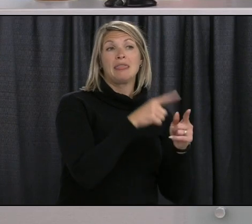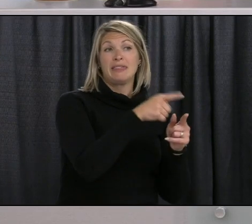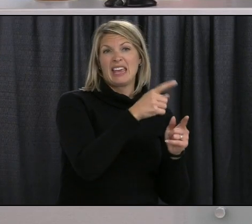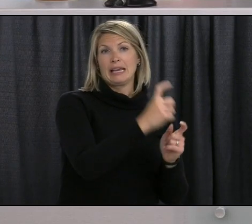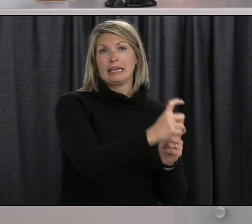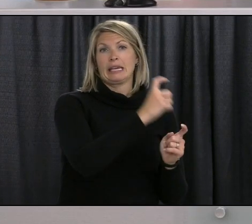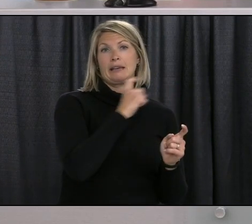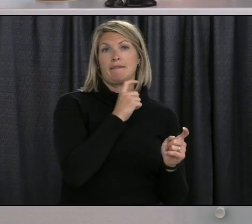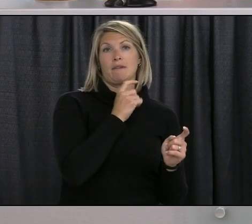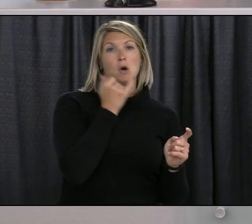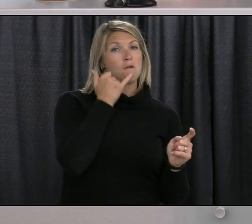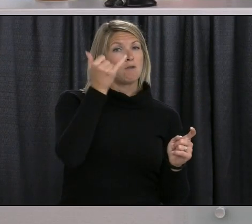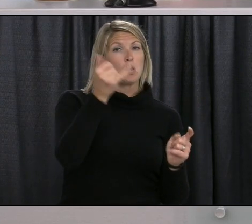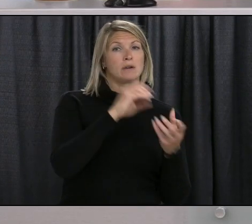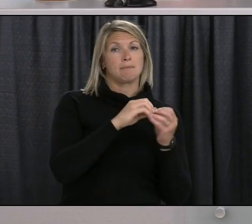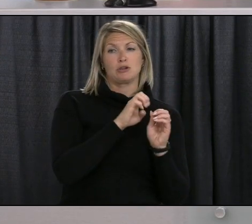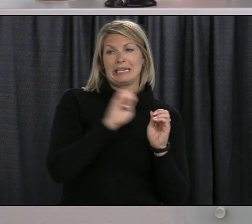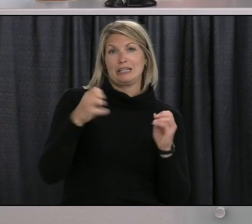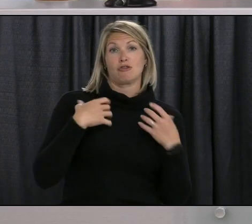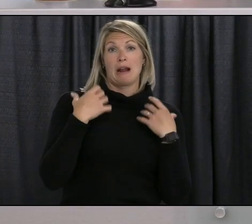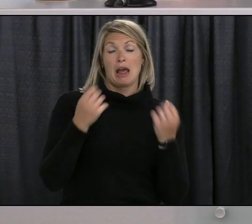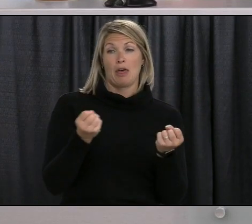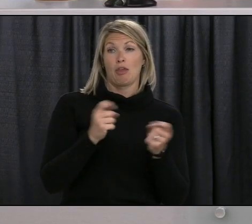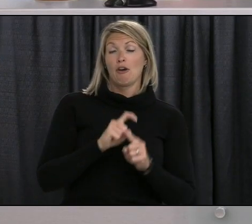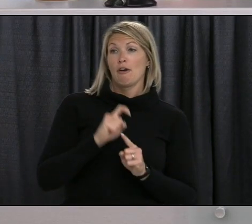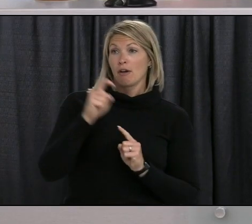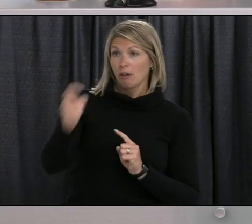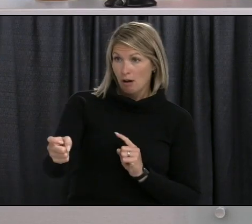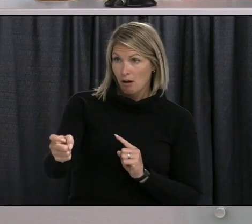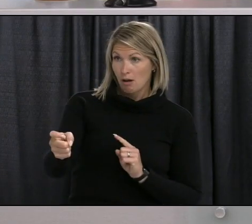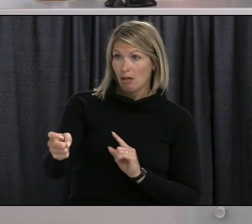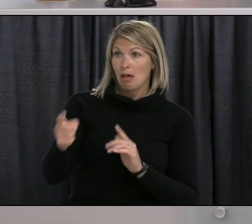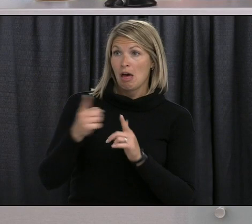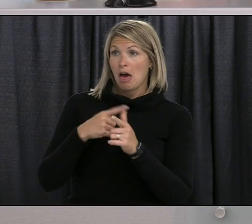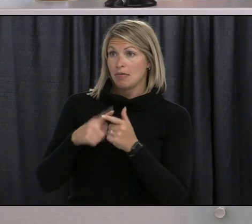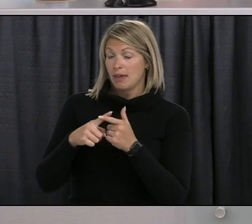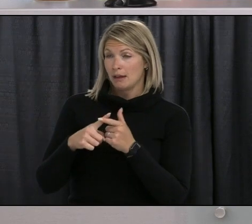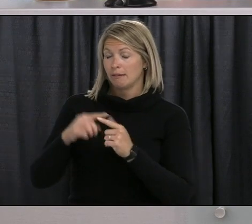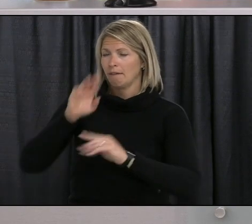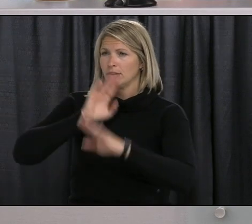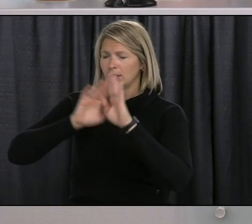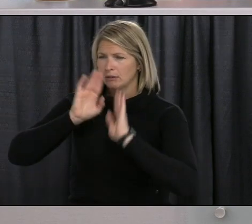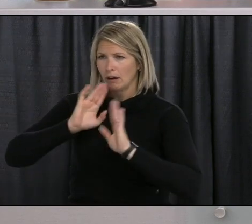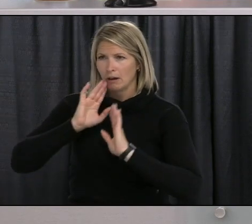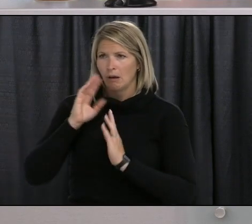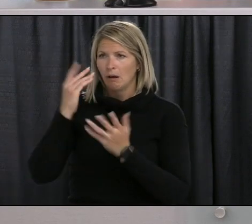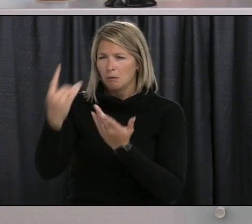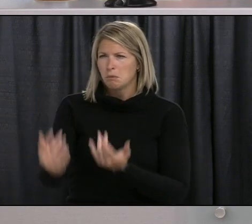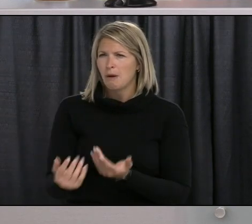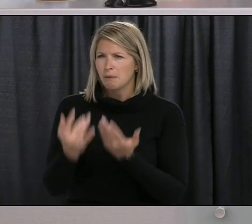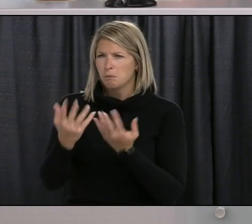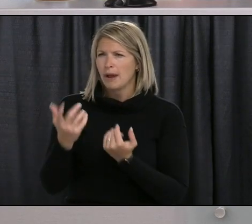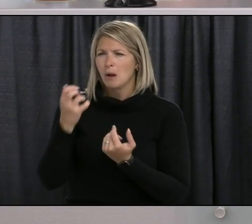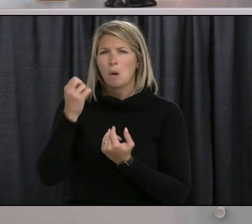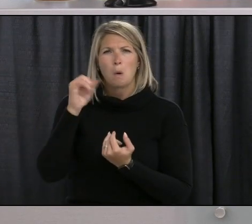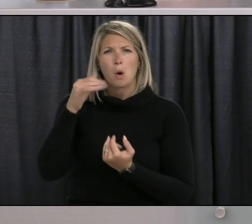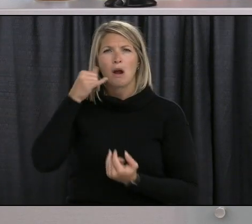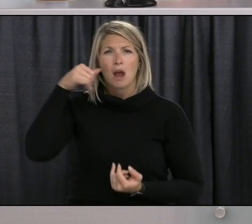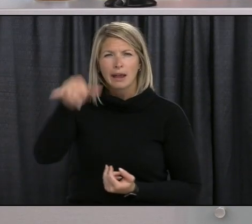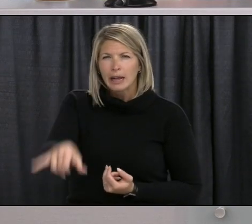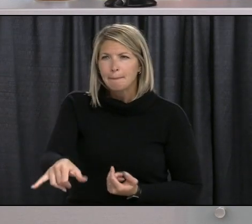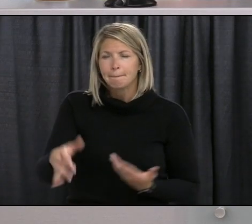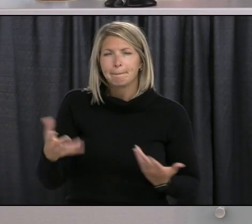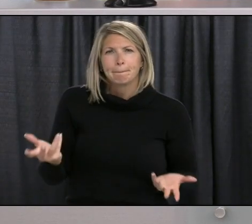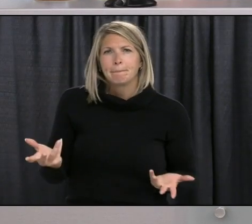in the chain, when people aren't actually able to get through is where there's a lot of difficulty. And there aren't, I guess it would be difficult for